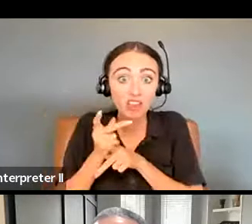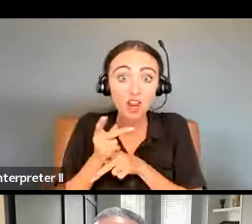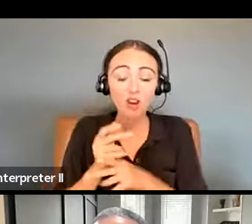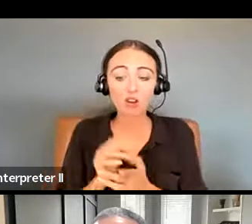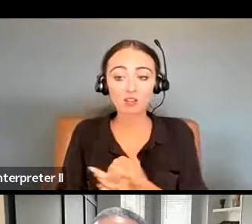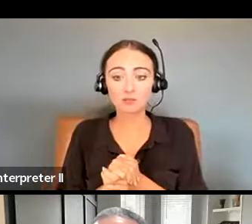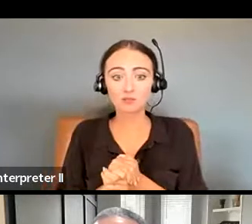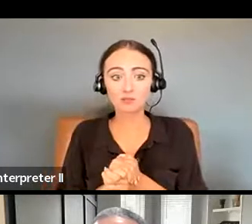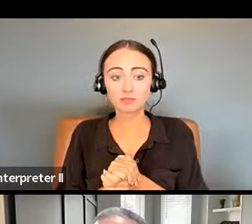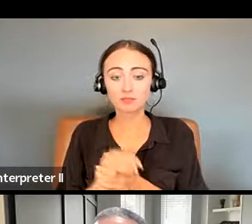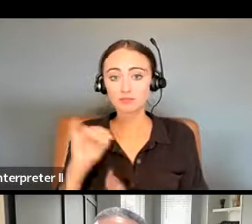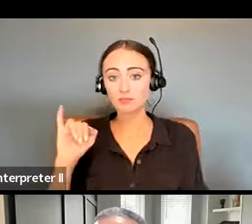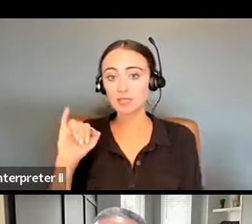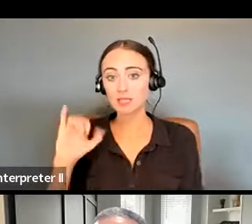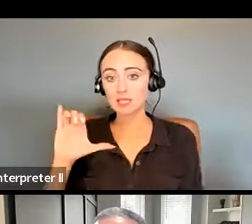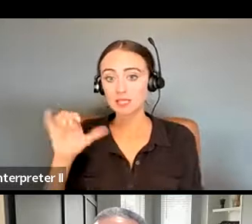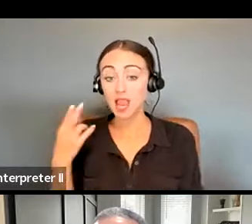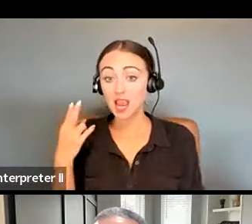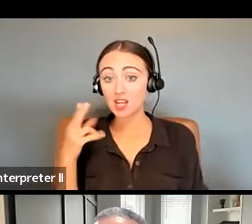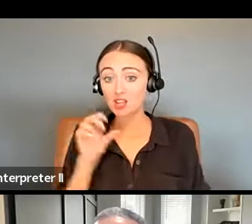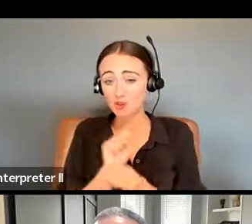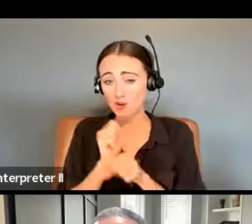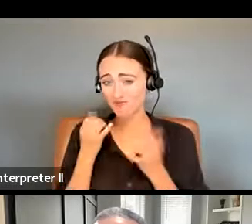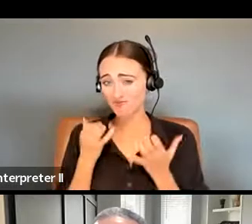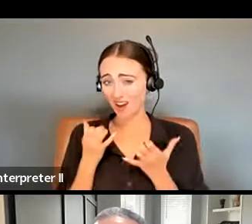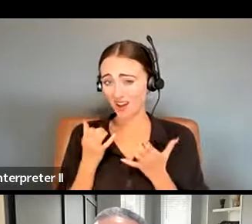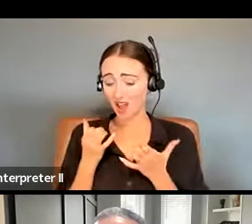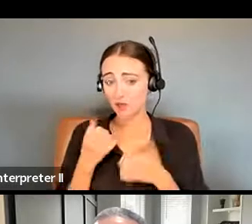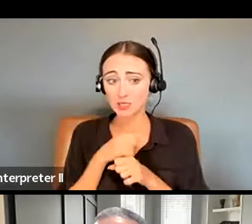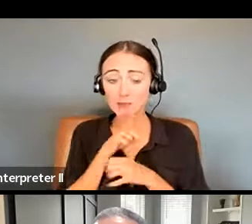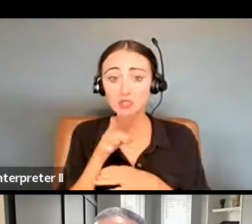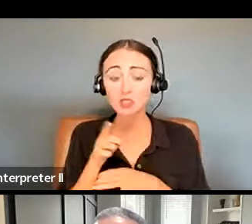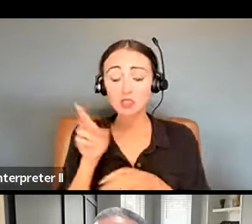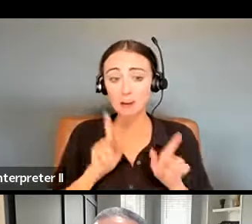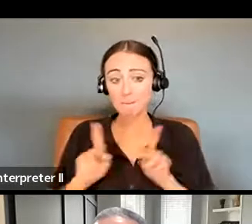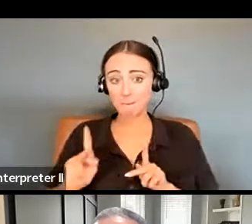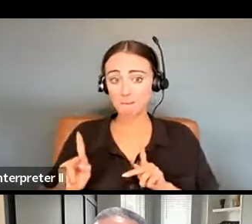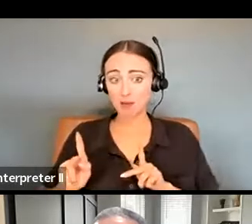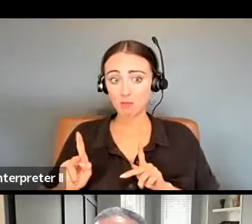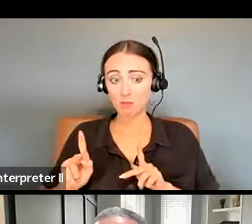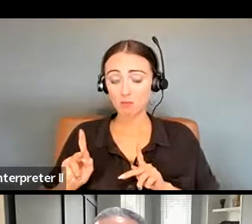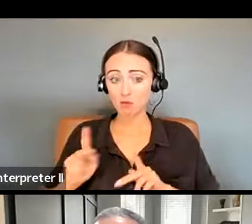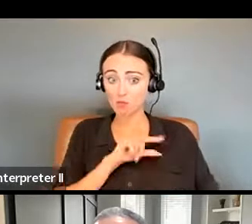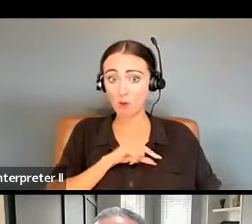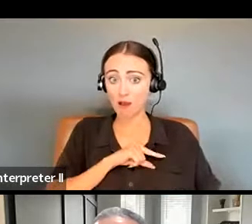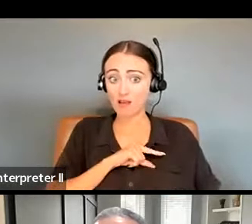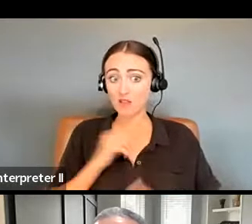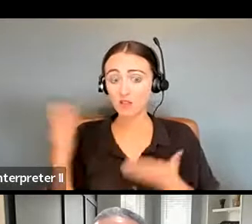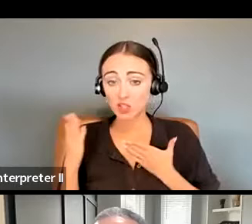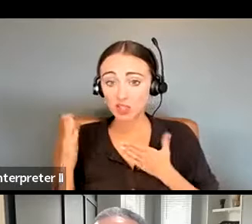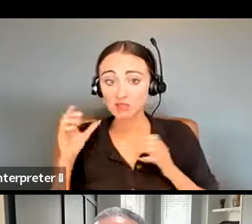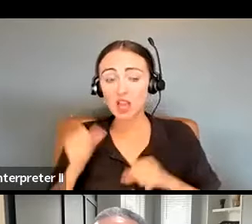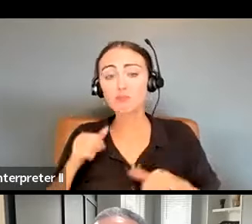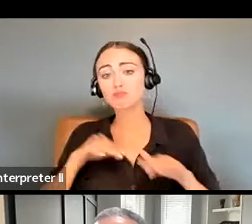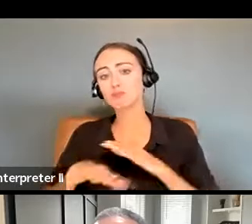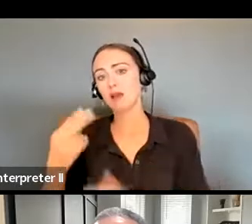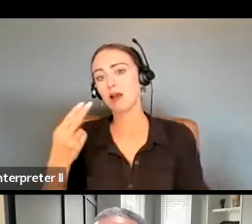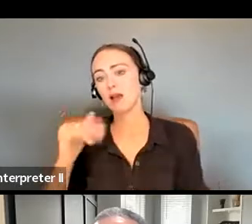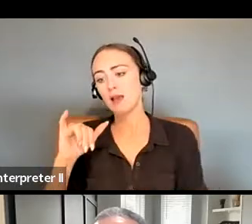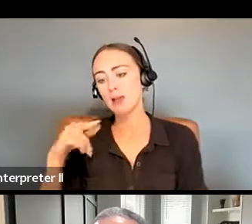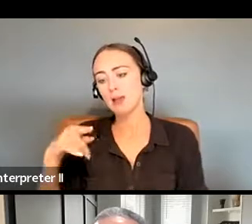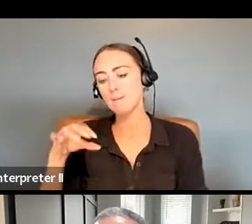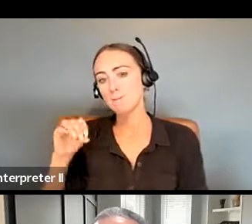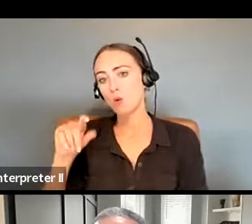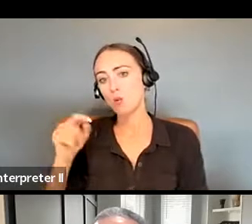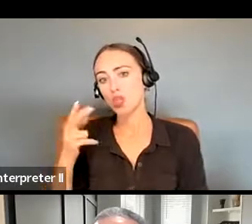And ICH is working right now to ensure people who are eligible for migrant services can access hypothermia shelter. It's part of their